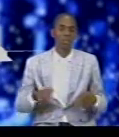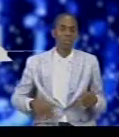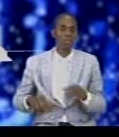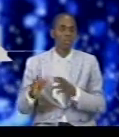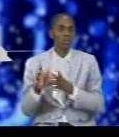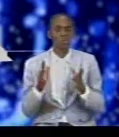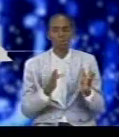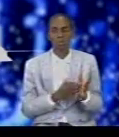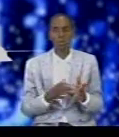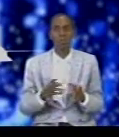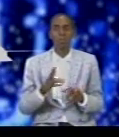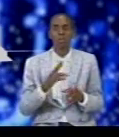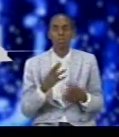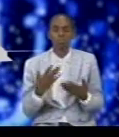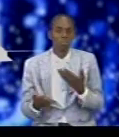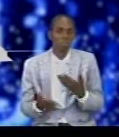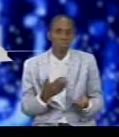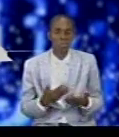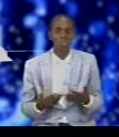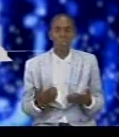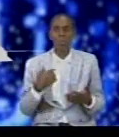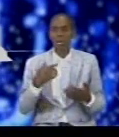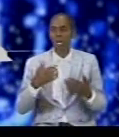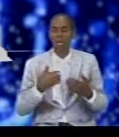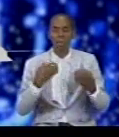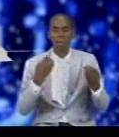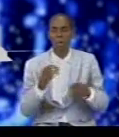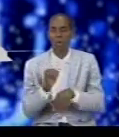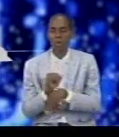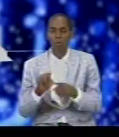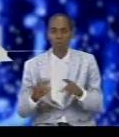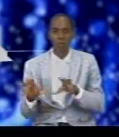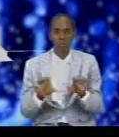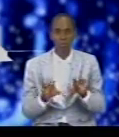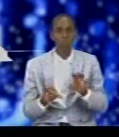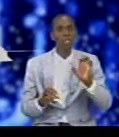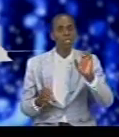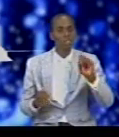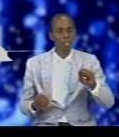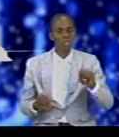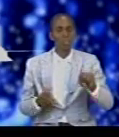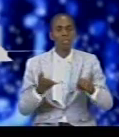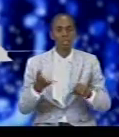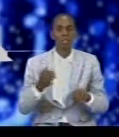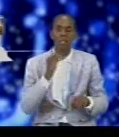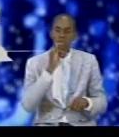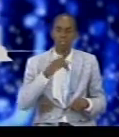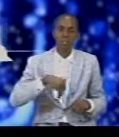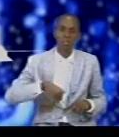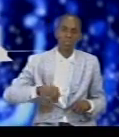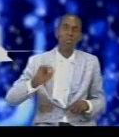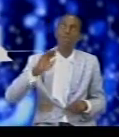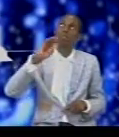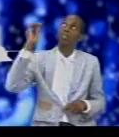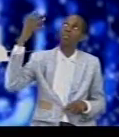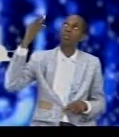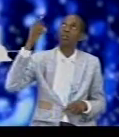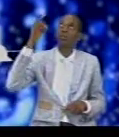perform as Christians, there is always sufficient grace for us in time of trouble, in time of persecution,